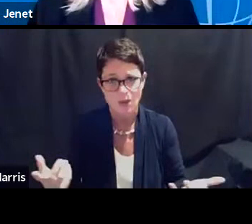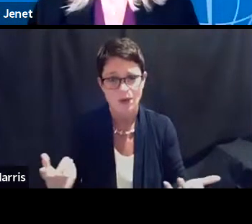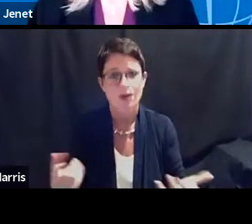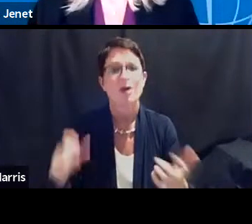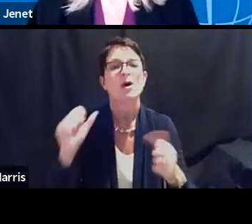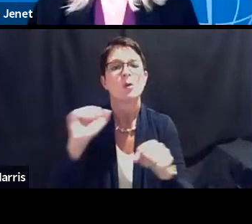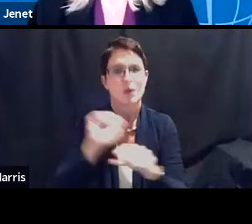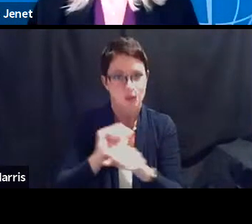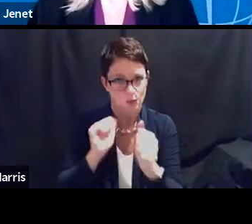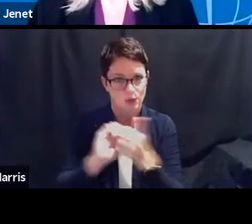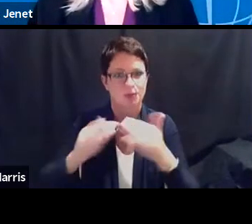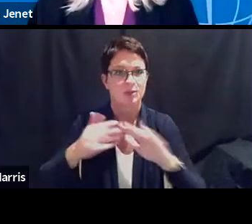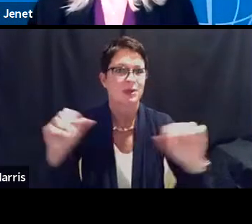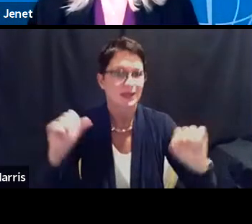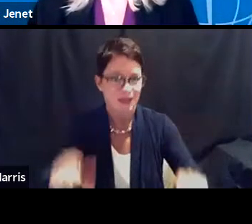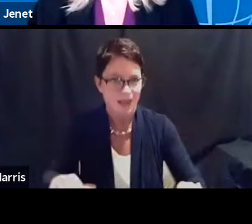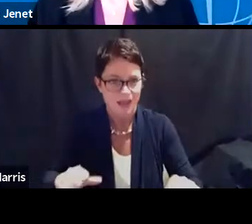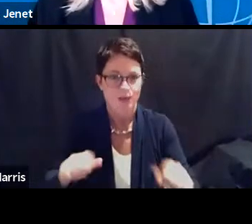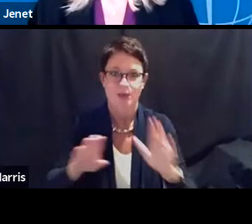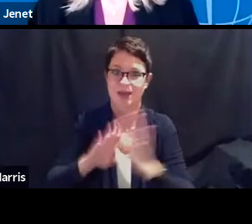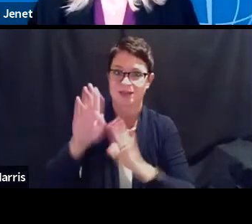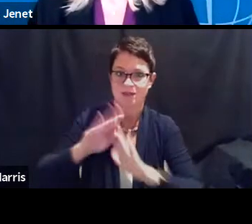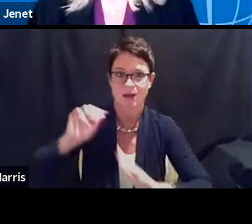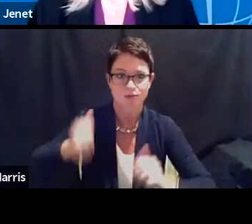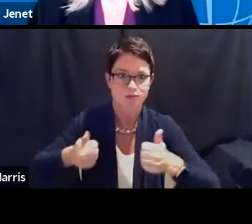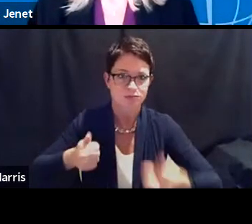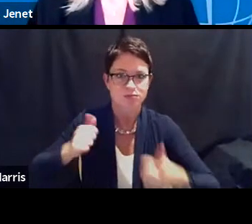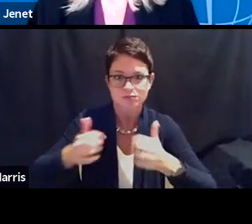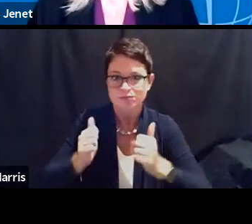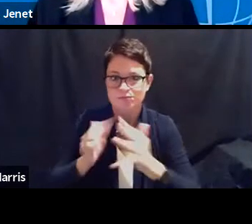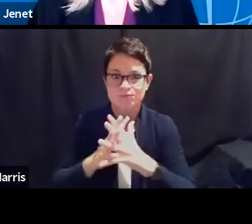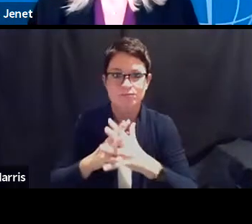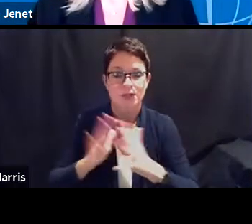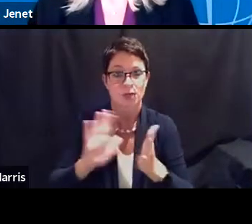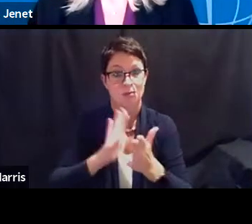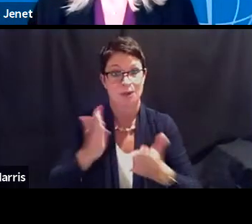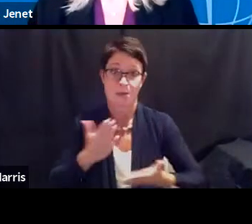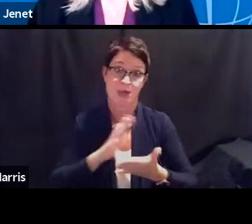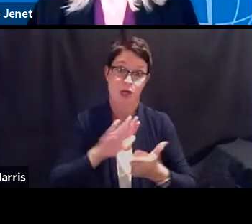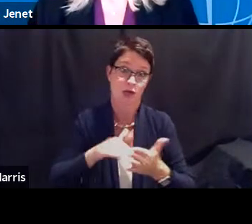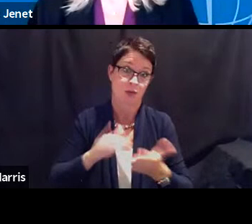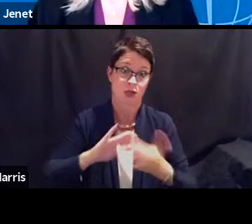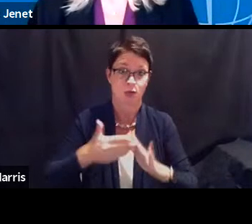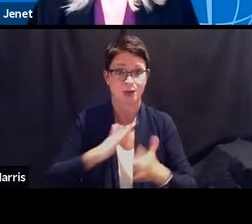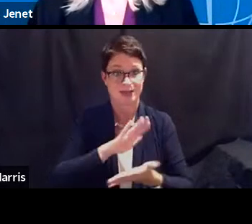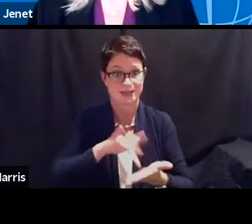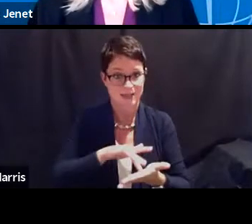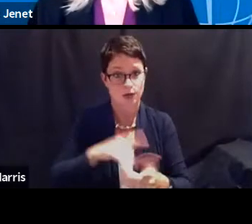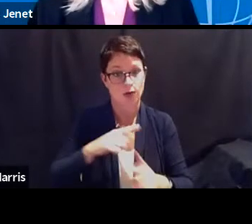with the community, that we can get a development and that they can get a community center there along